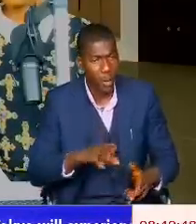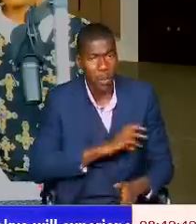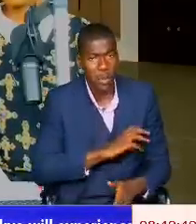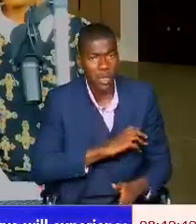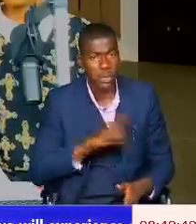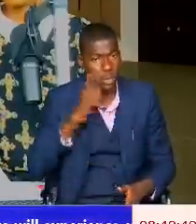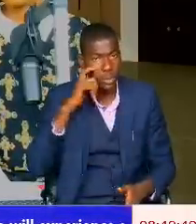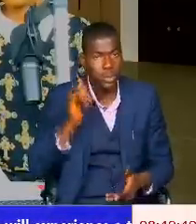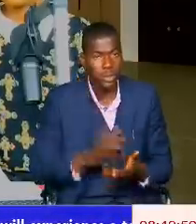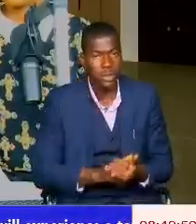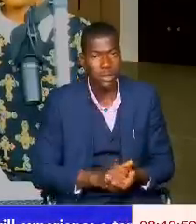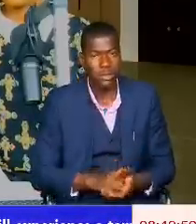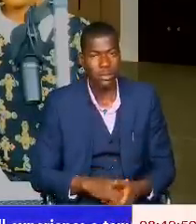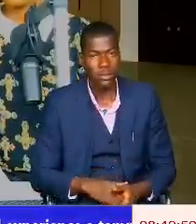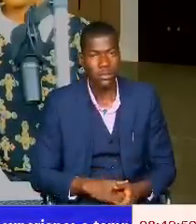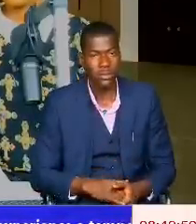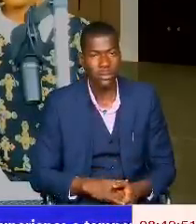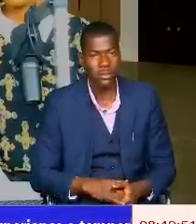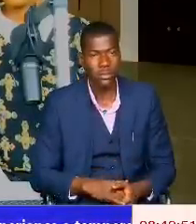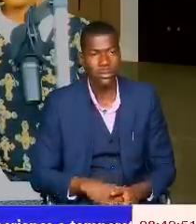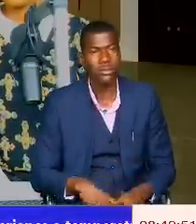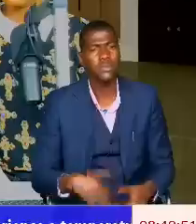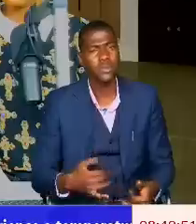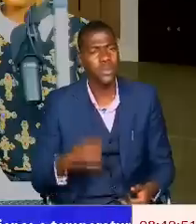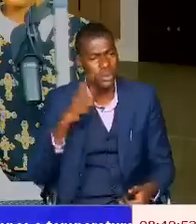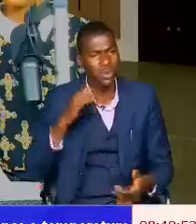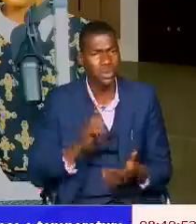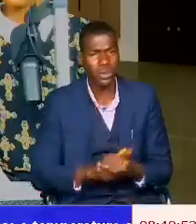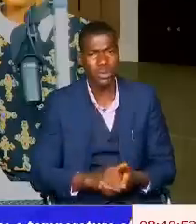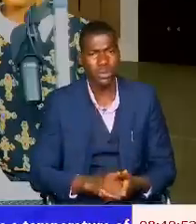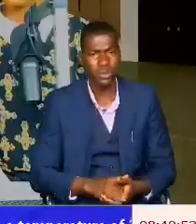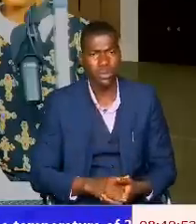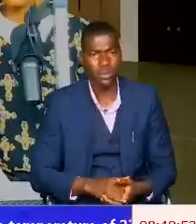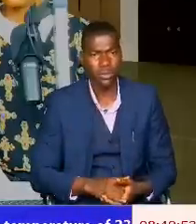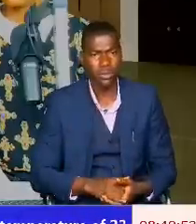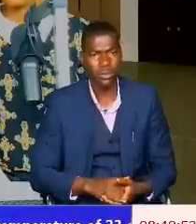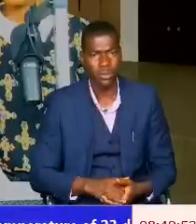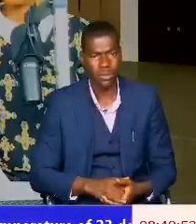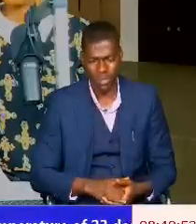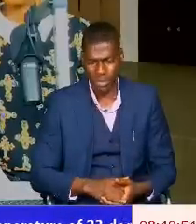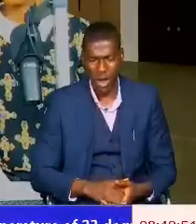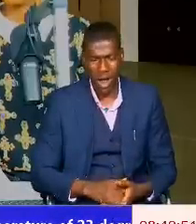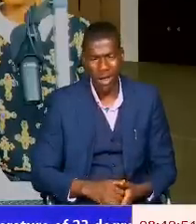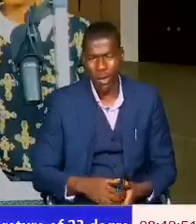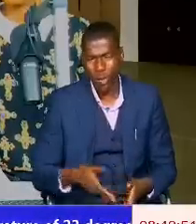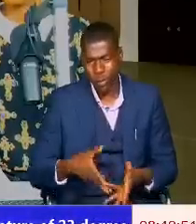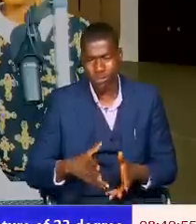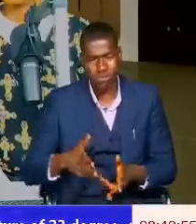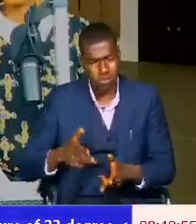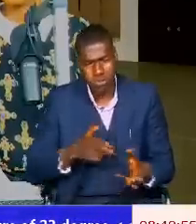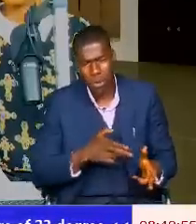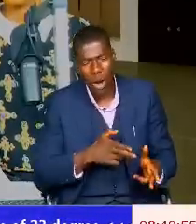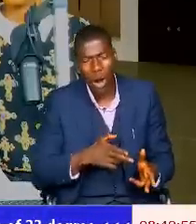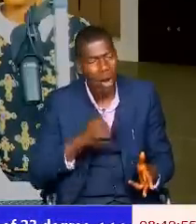see the precision, the kind professional touch where they give their...